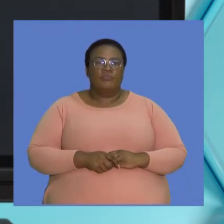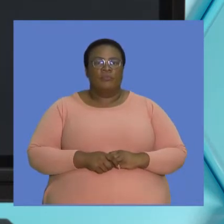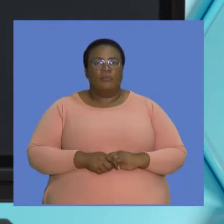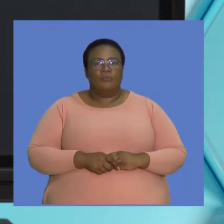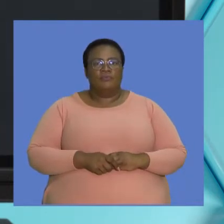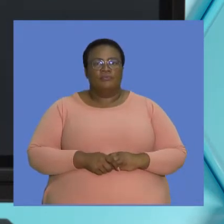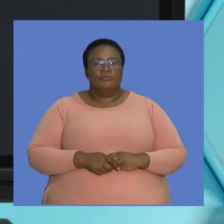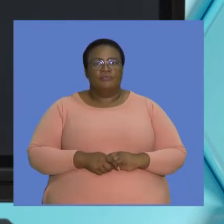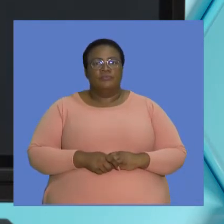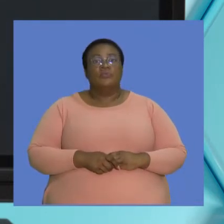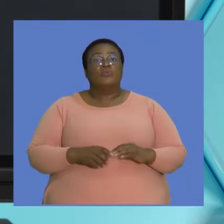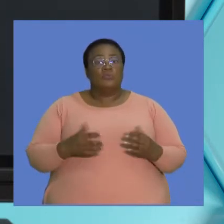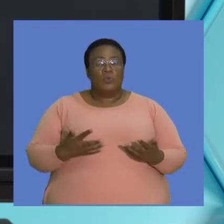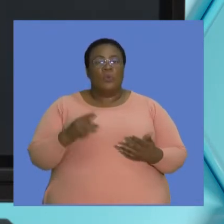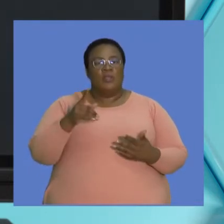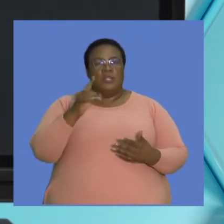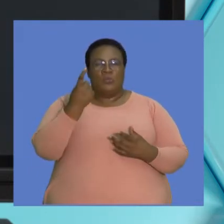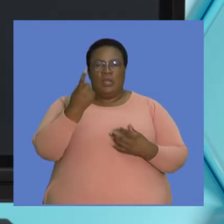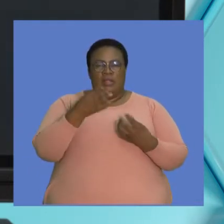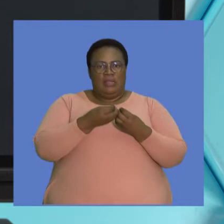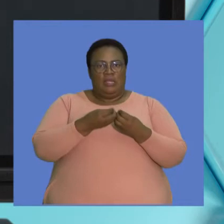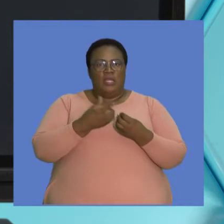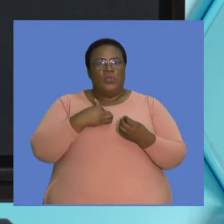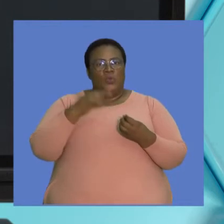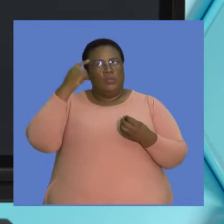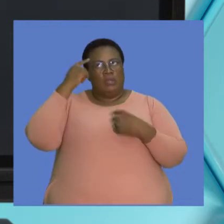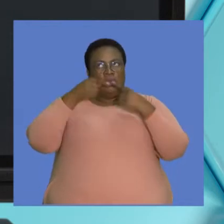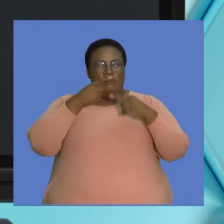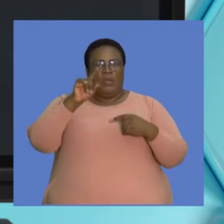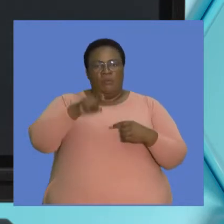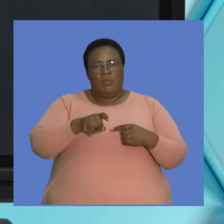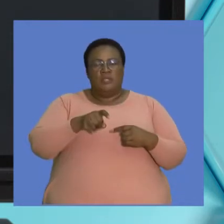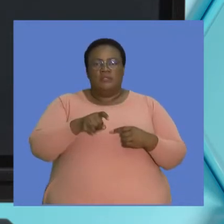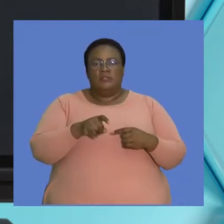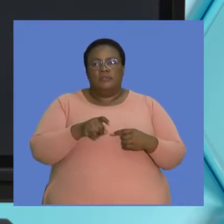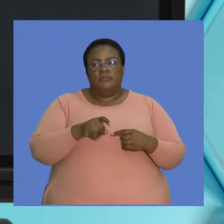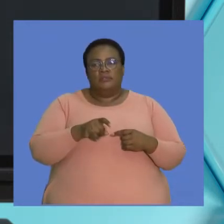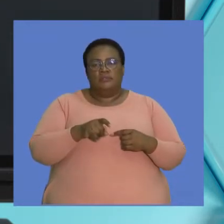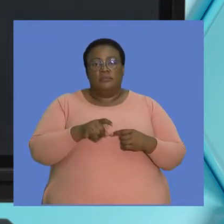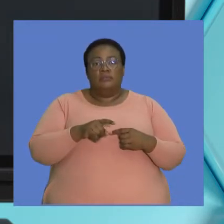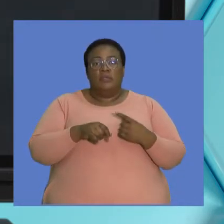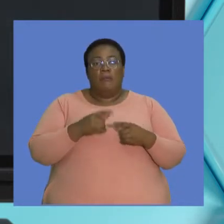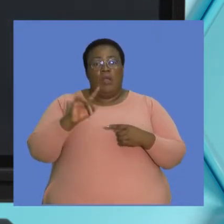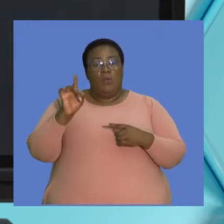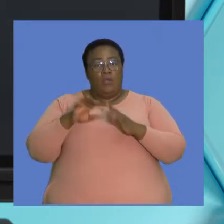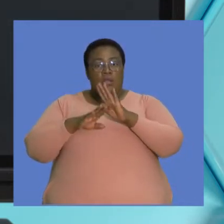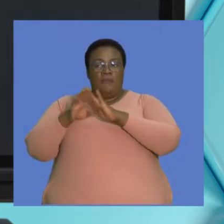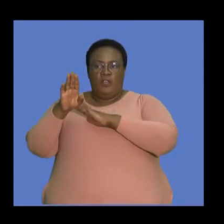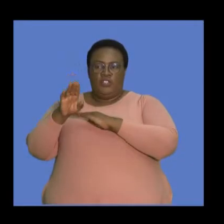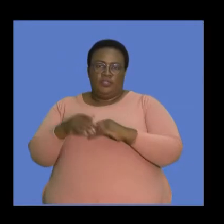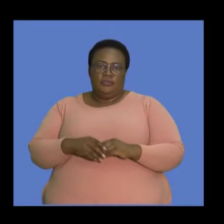years when the rate of inflation is high. So that's one thing that you just need to be thinking about when it comes to